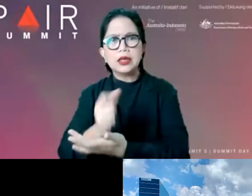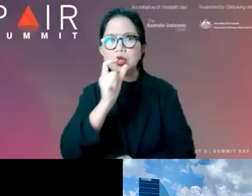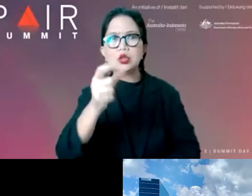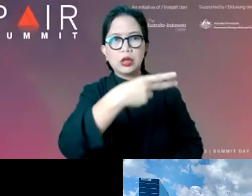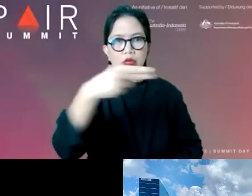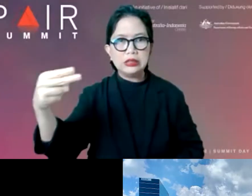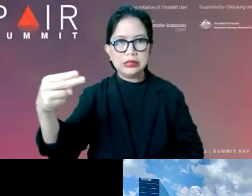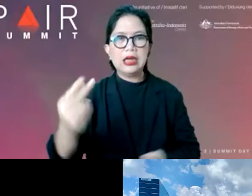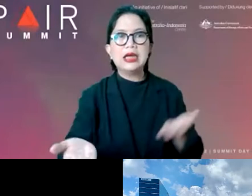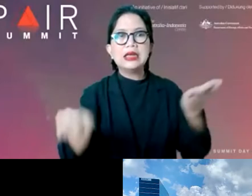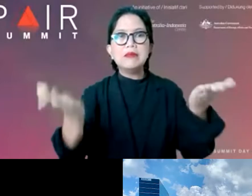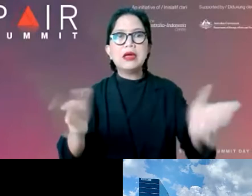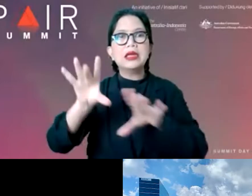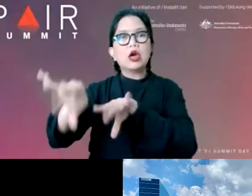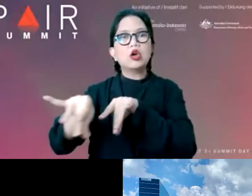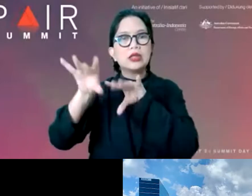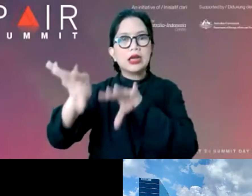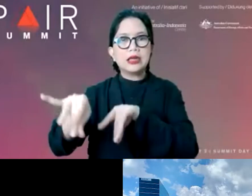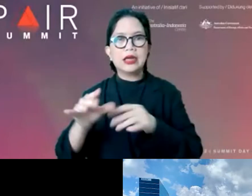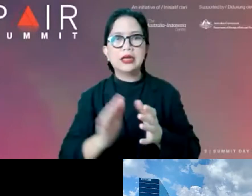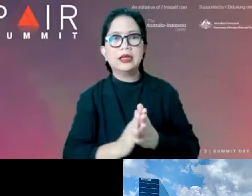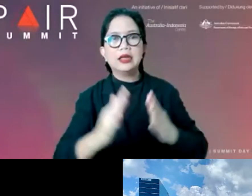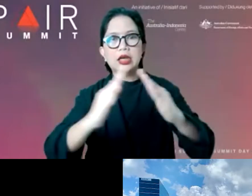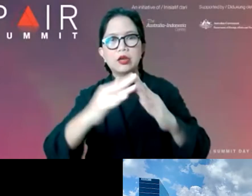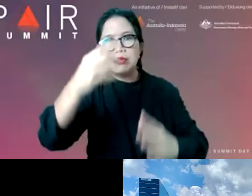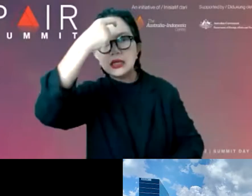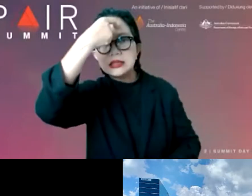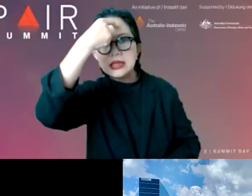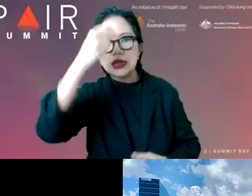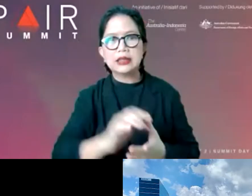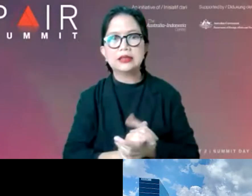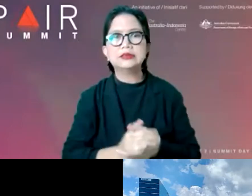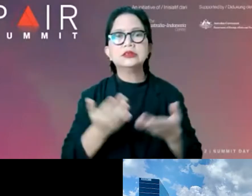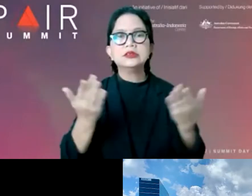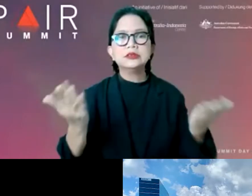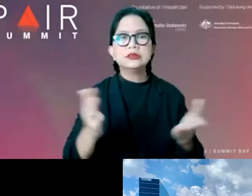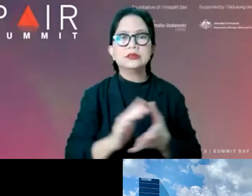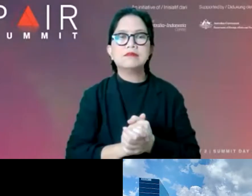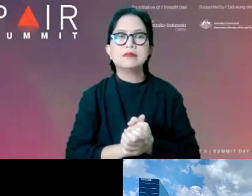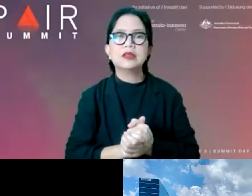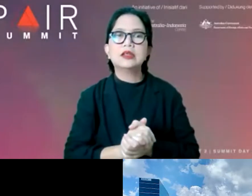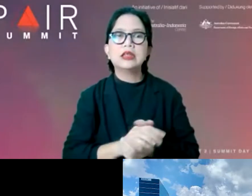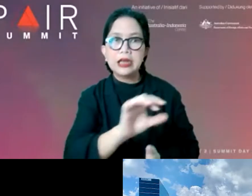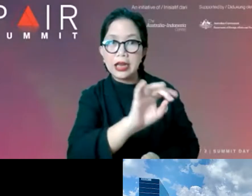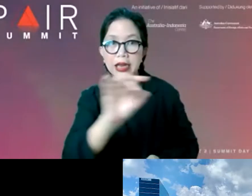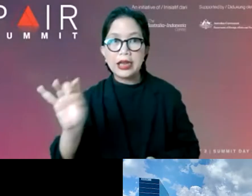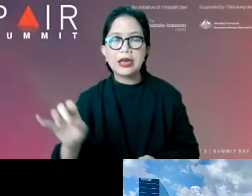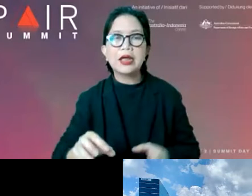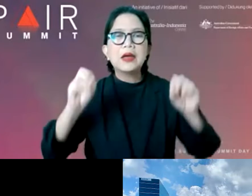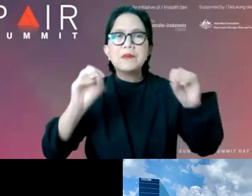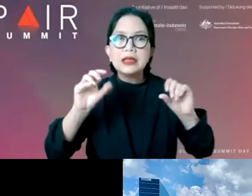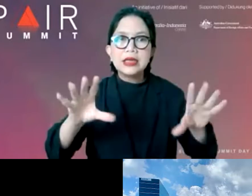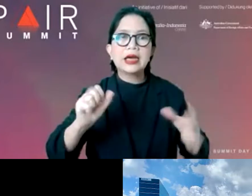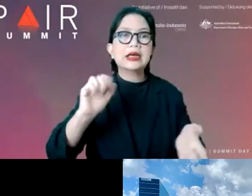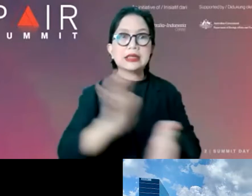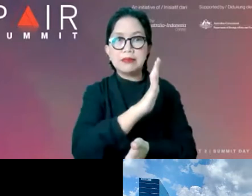the medical centres and labs and so forth. So I think there's lots of opportunity. There's lots of